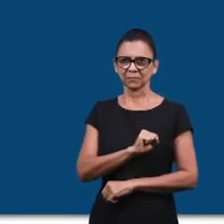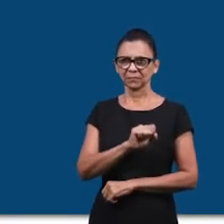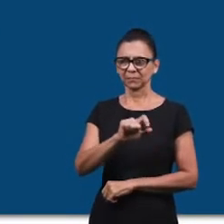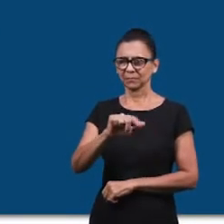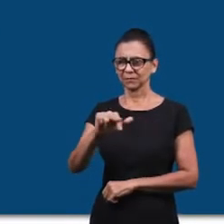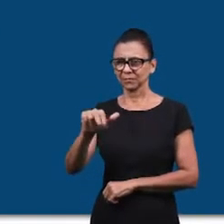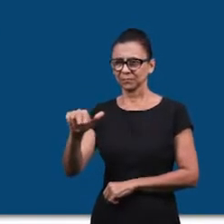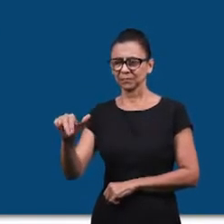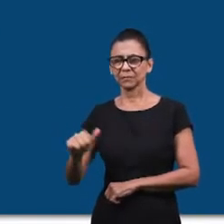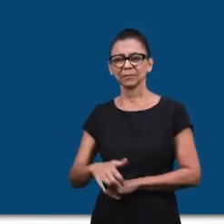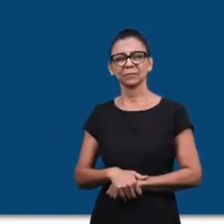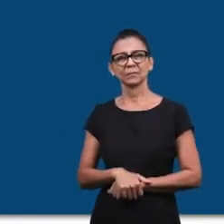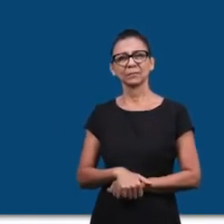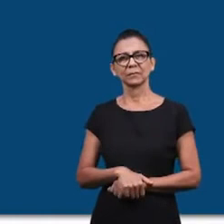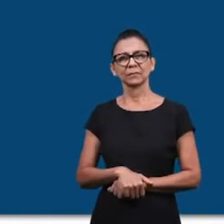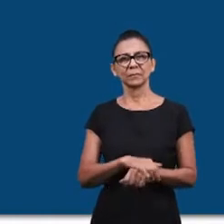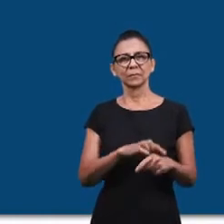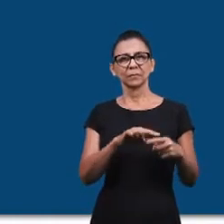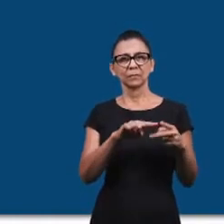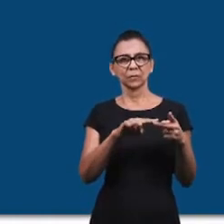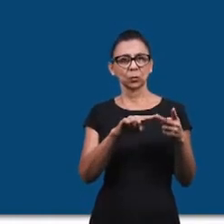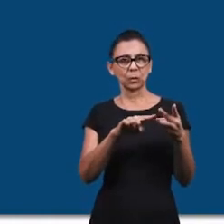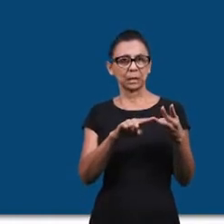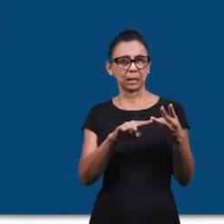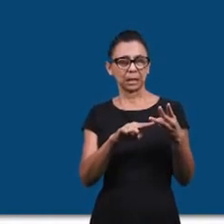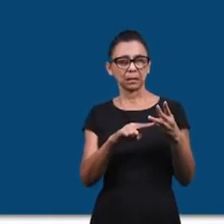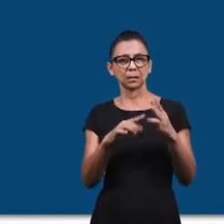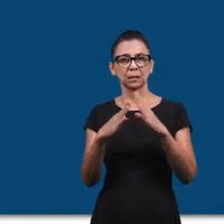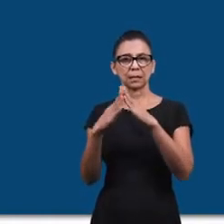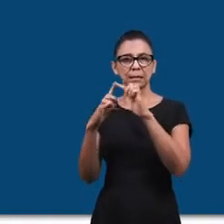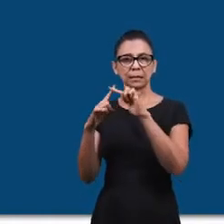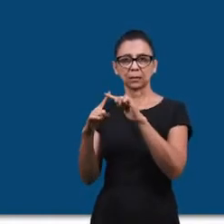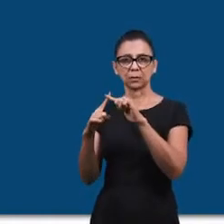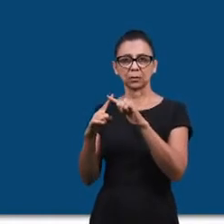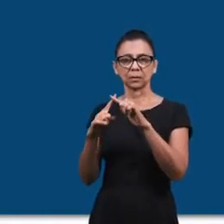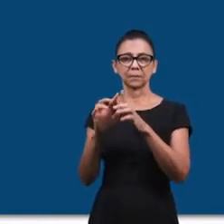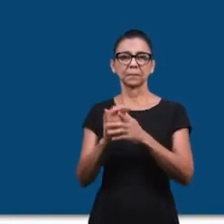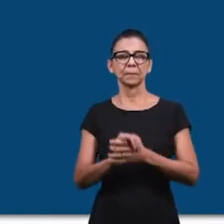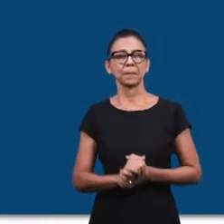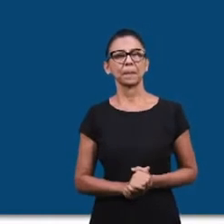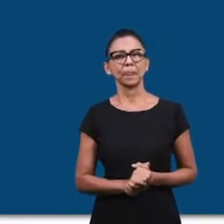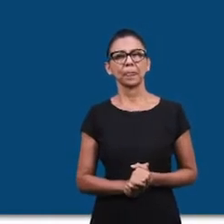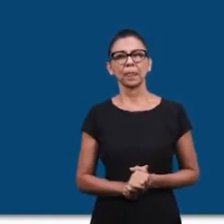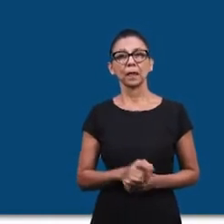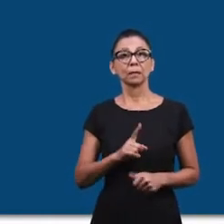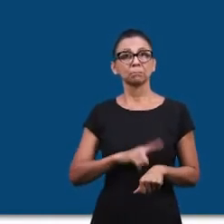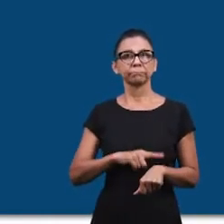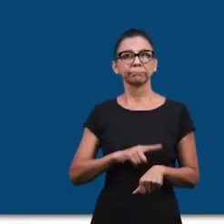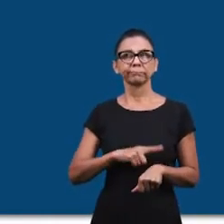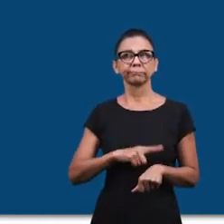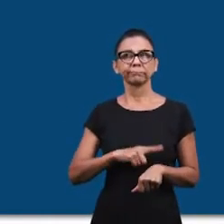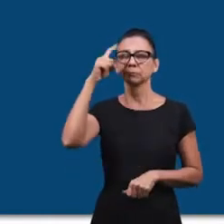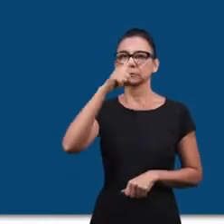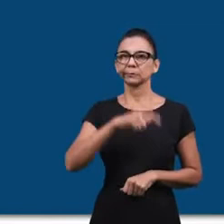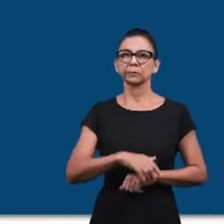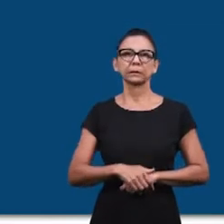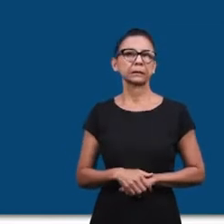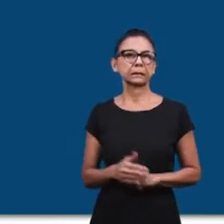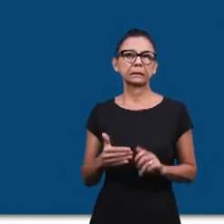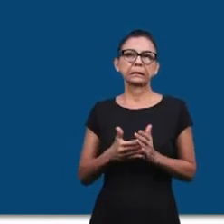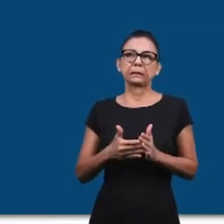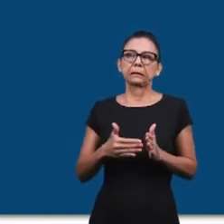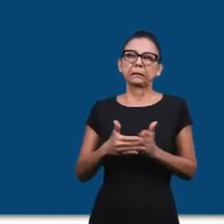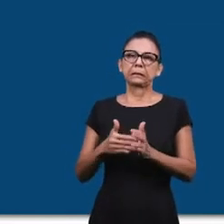brethren in the churches of the region of Neolópolis, the Eden area in Mesquita, we know that you are in a difficult